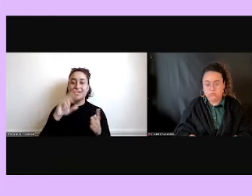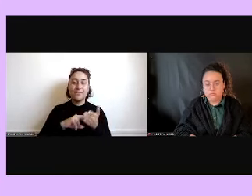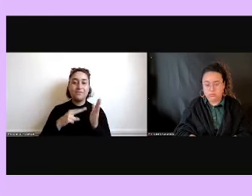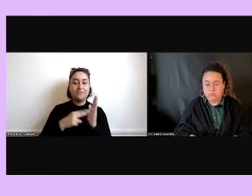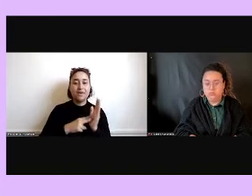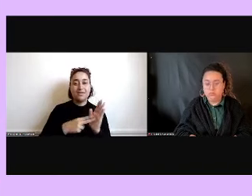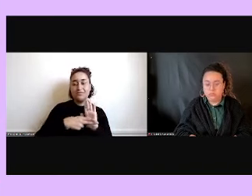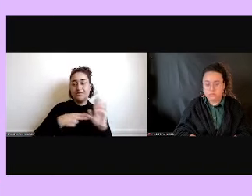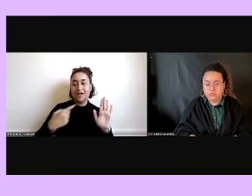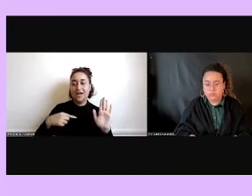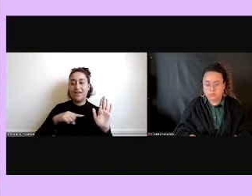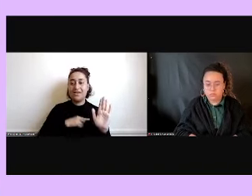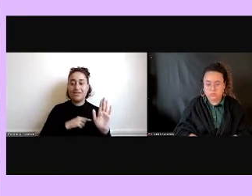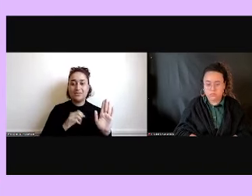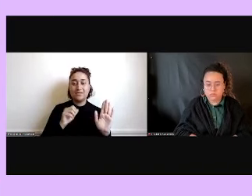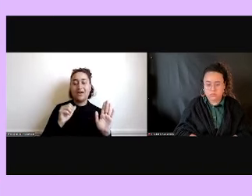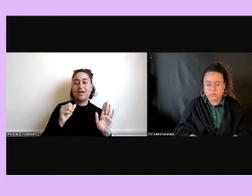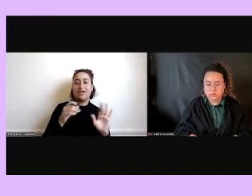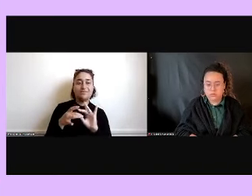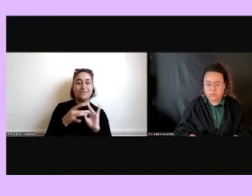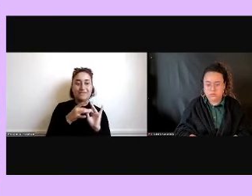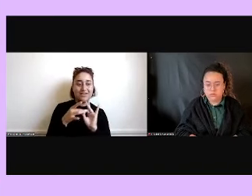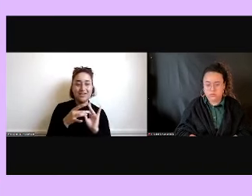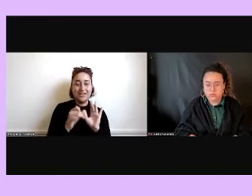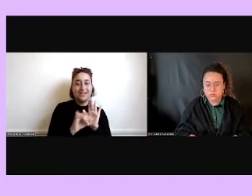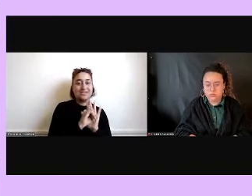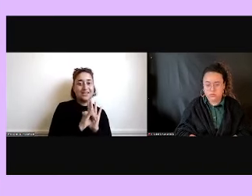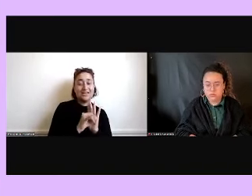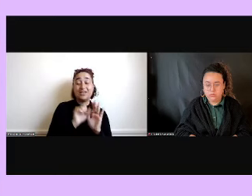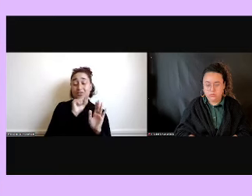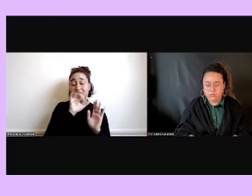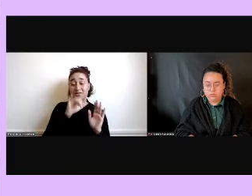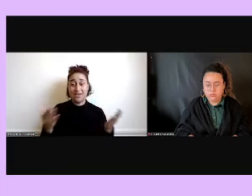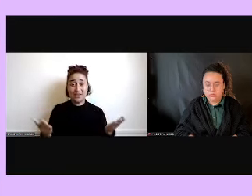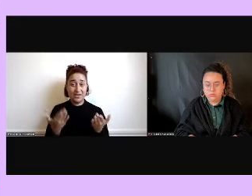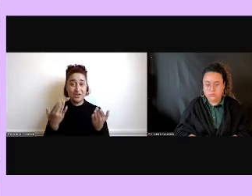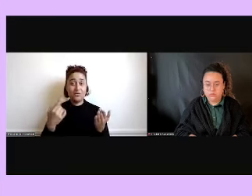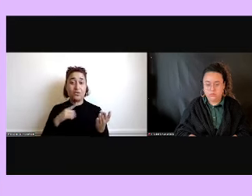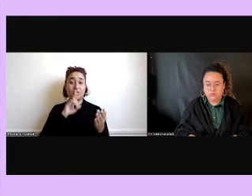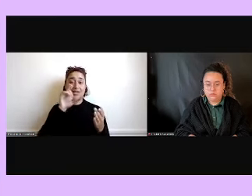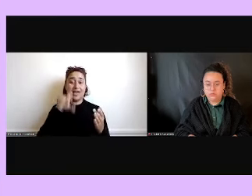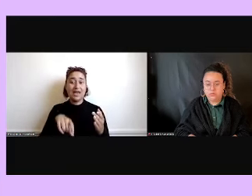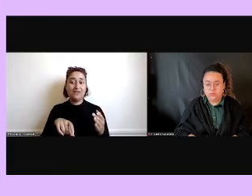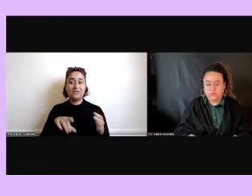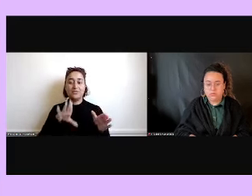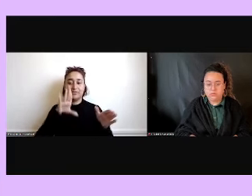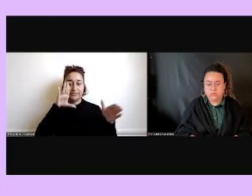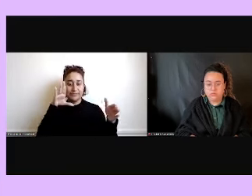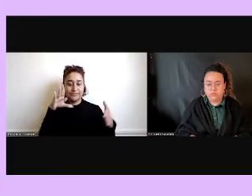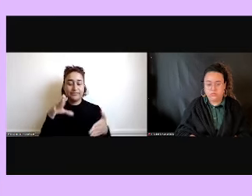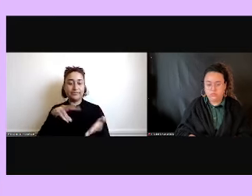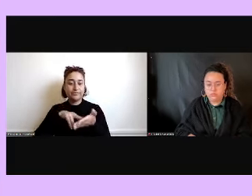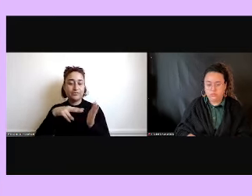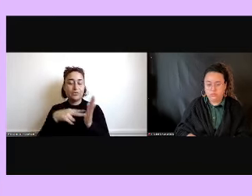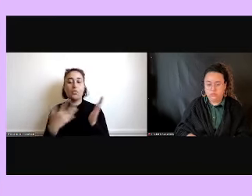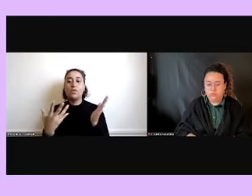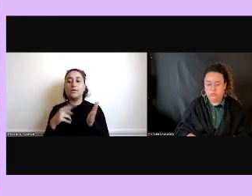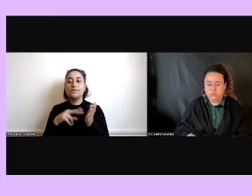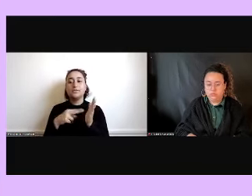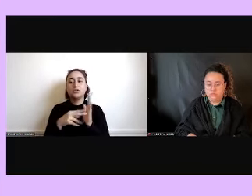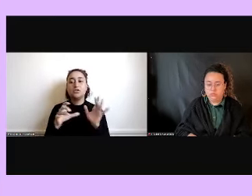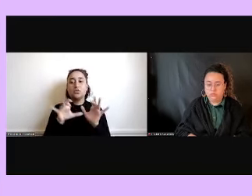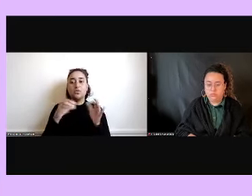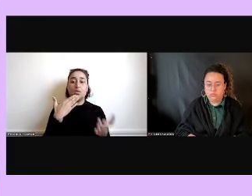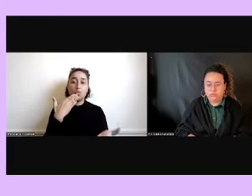by affinity, because we love that here. And we have to really get intentional about what it means to do that